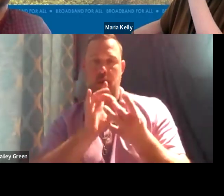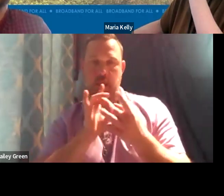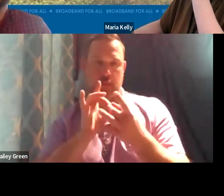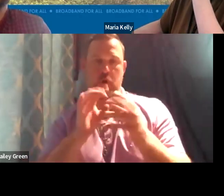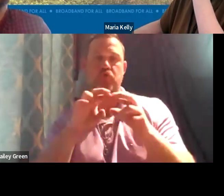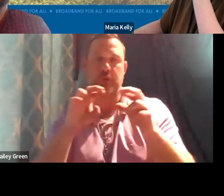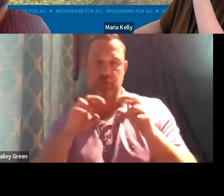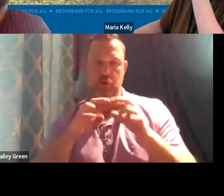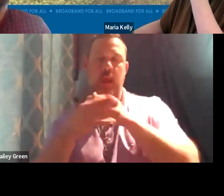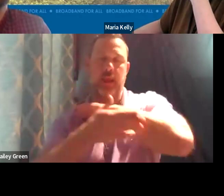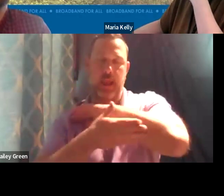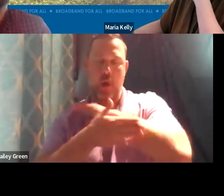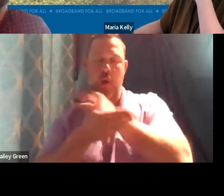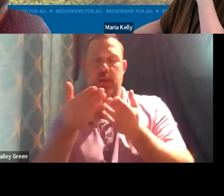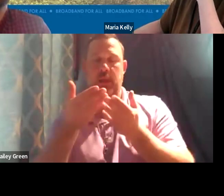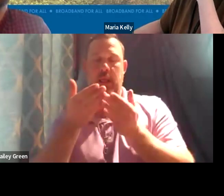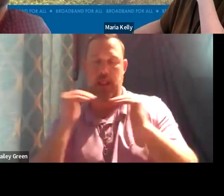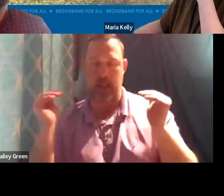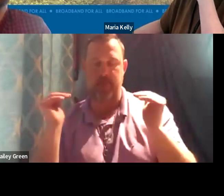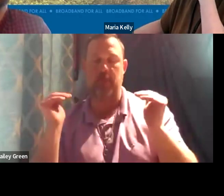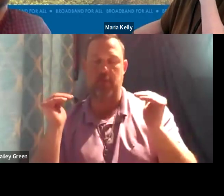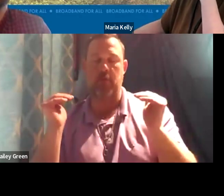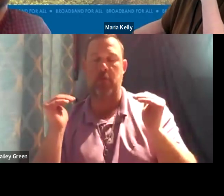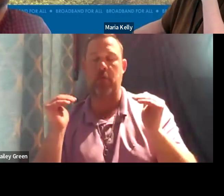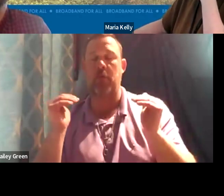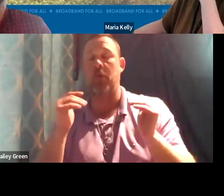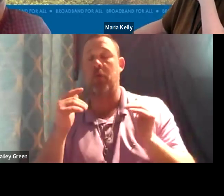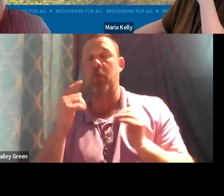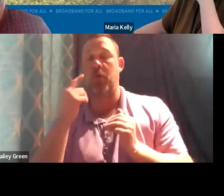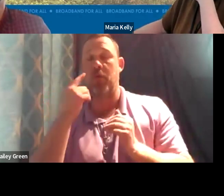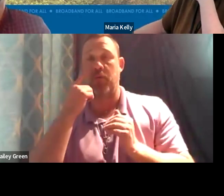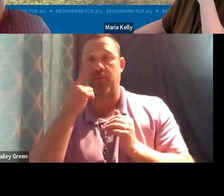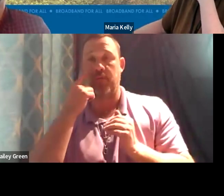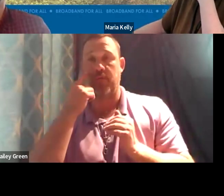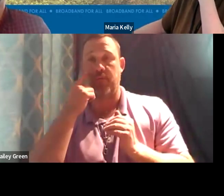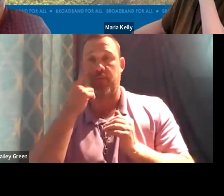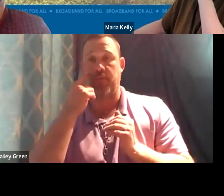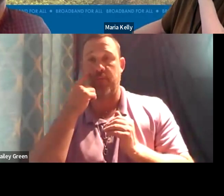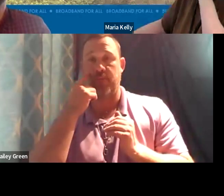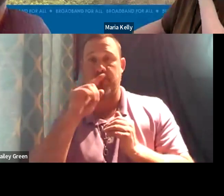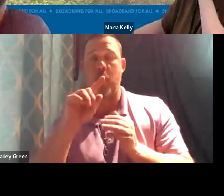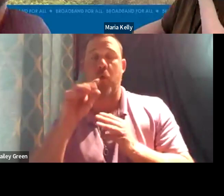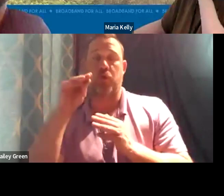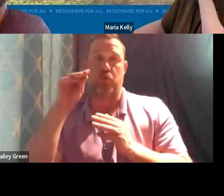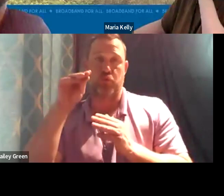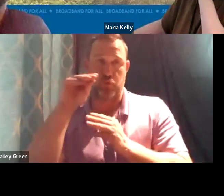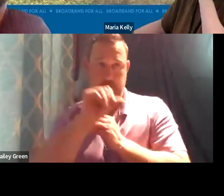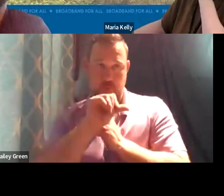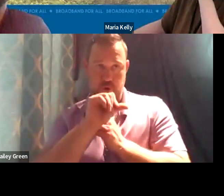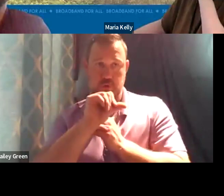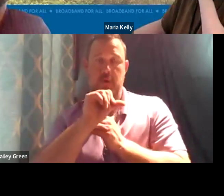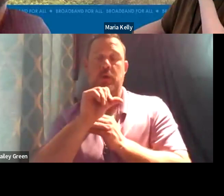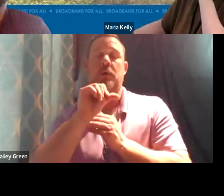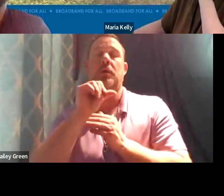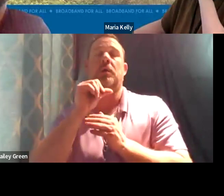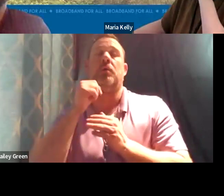regional and county level. And in terms of the reimbursement, we have endeavored to